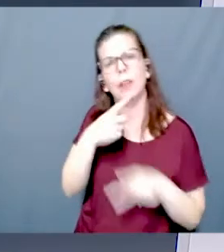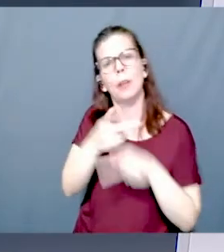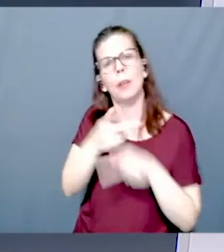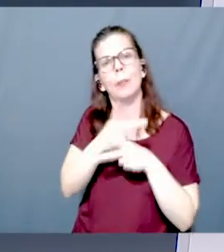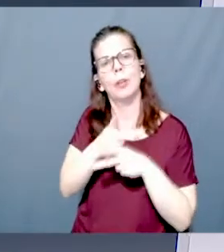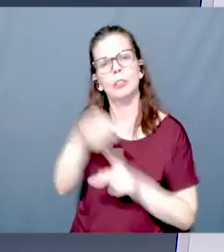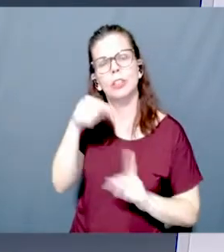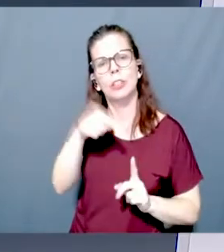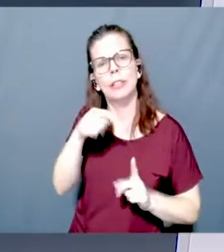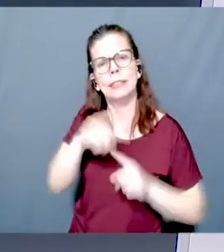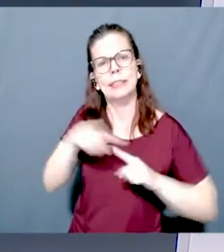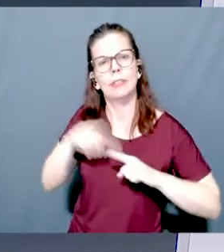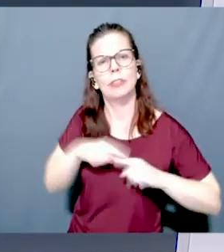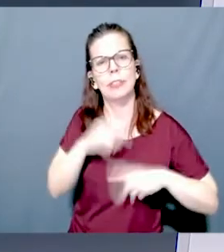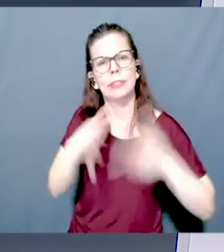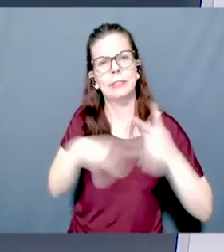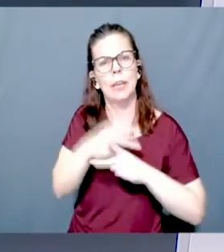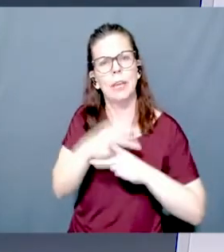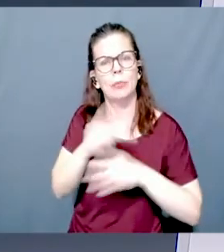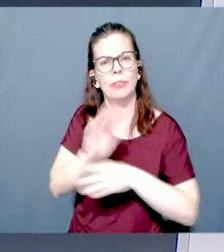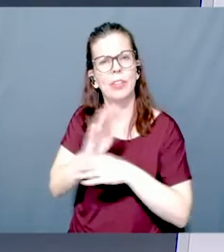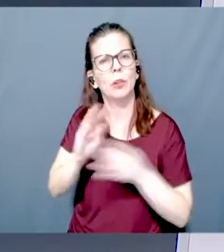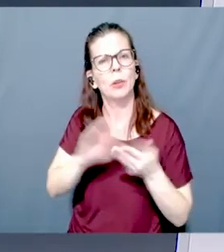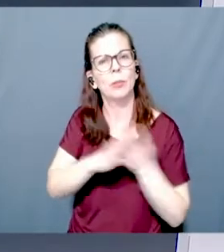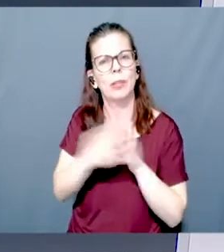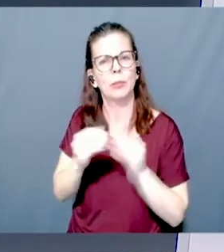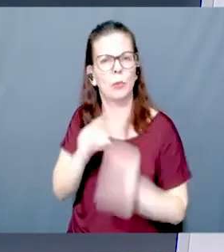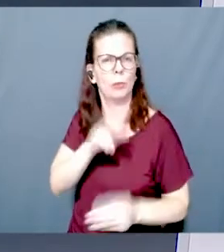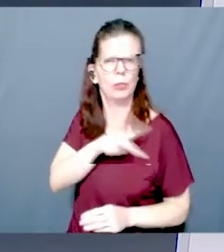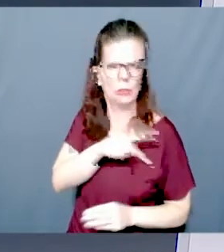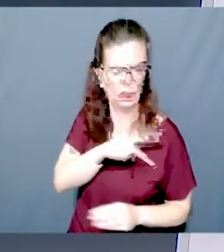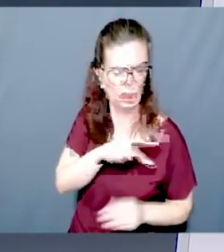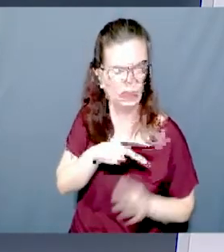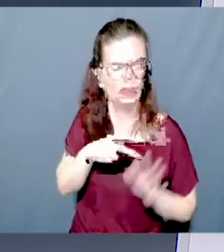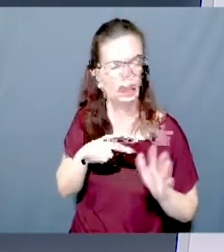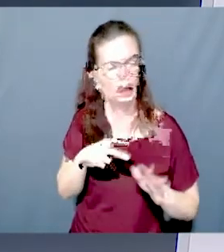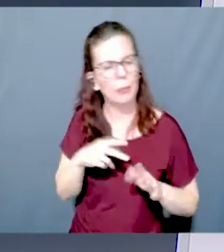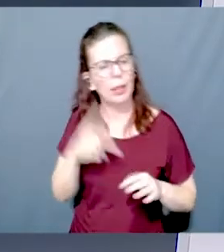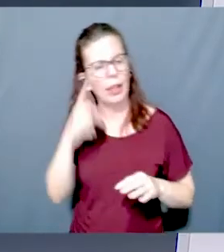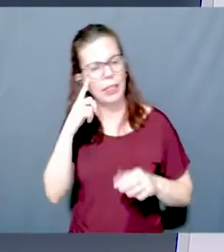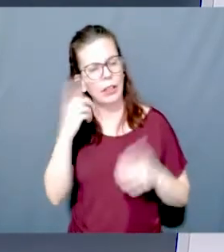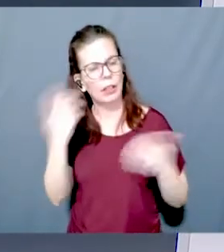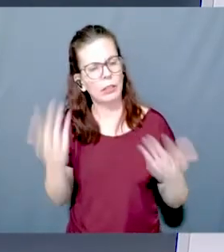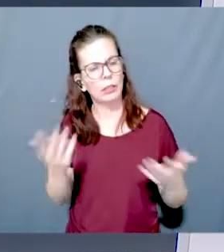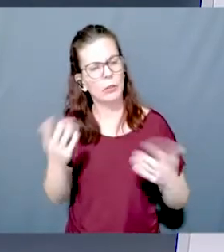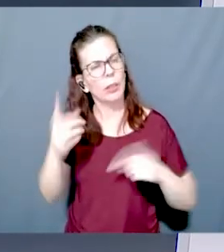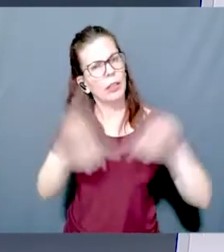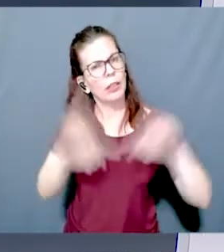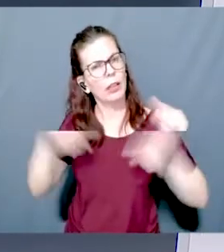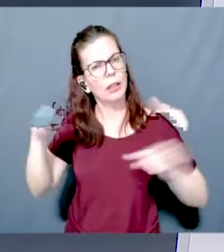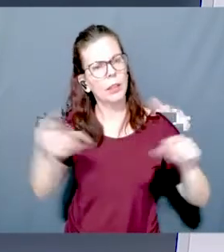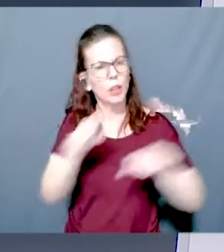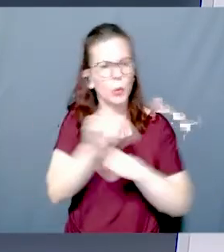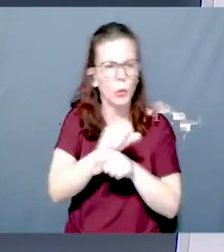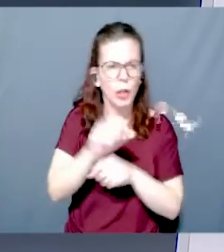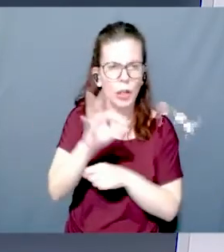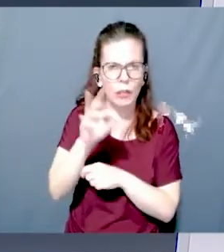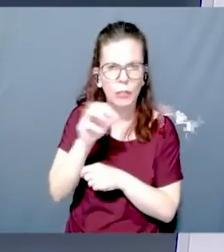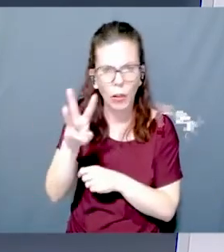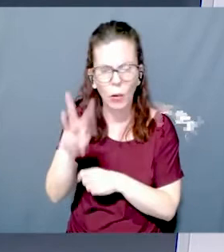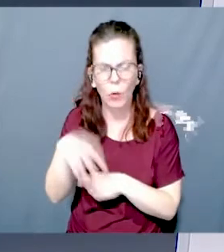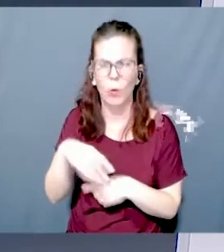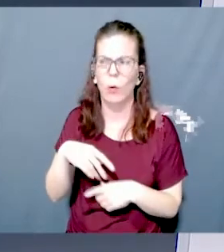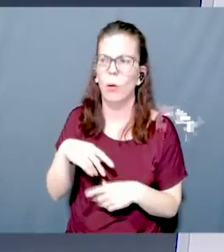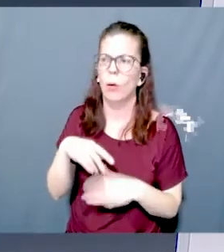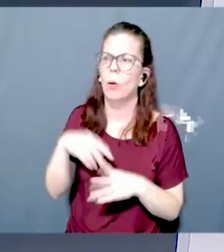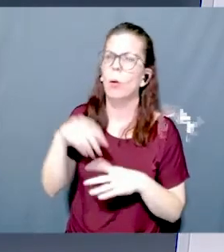types of video is becoming more personalized. But it occurs to me that with all these different workflows, all this different digital video